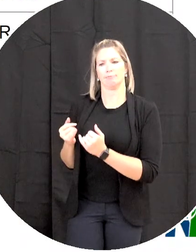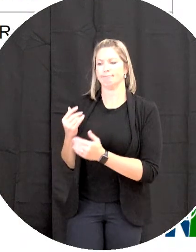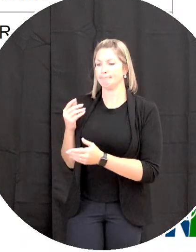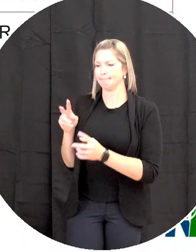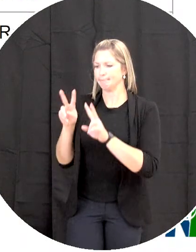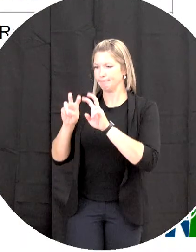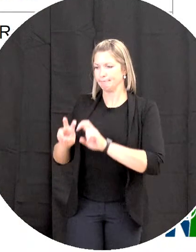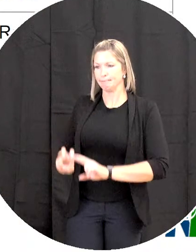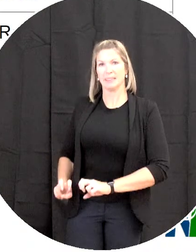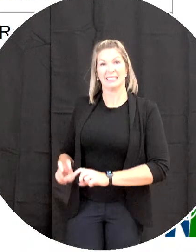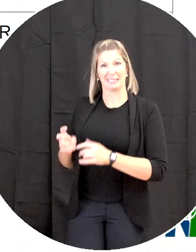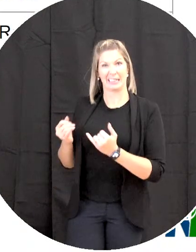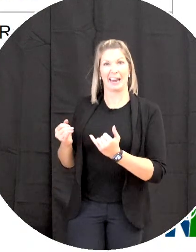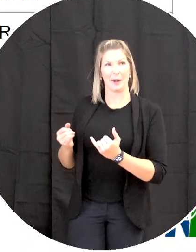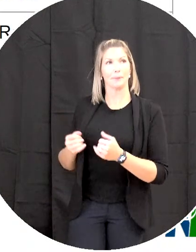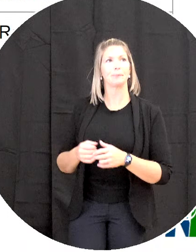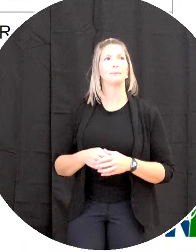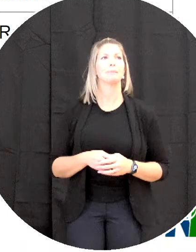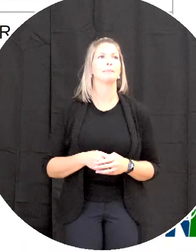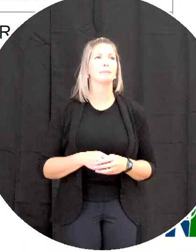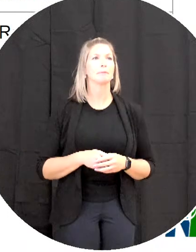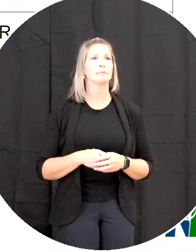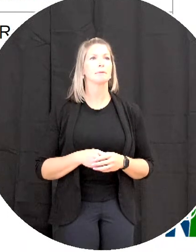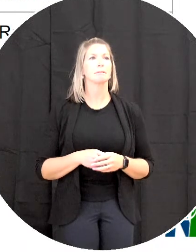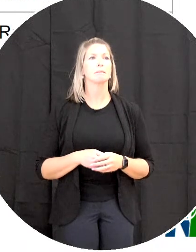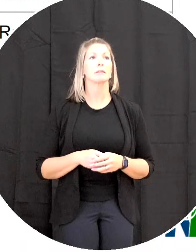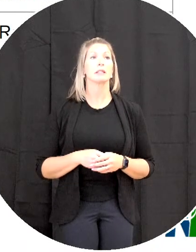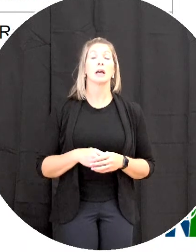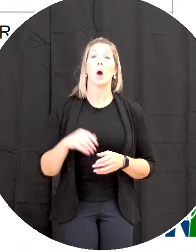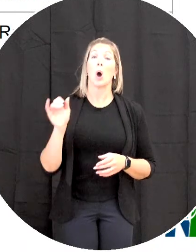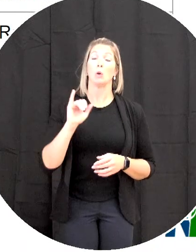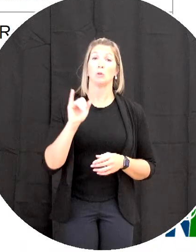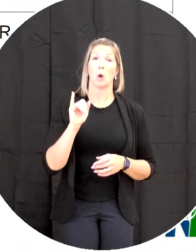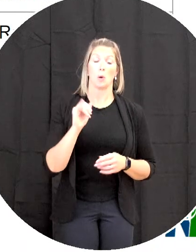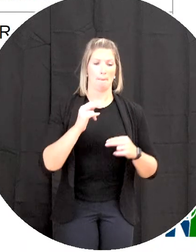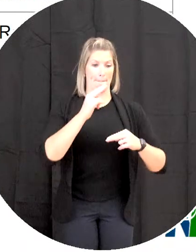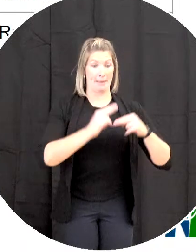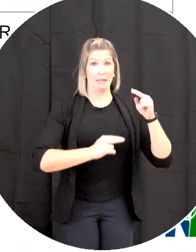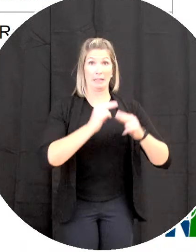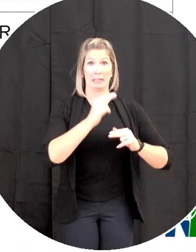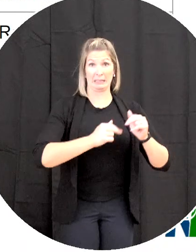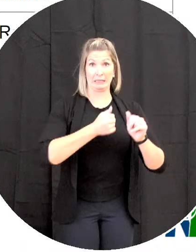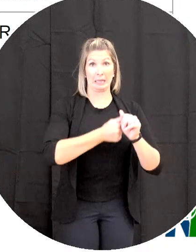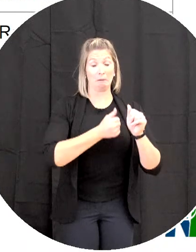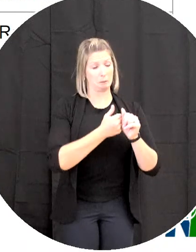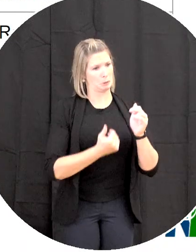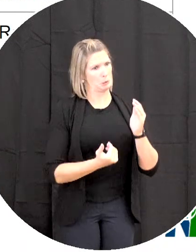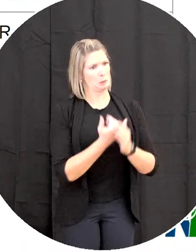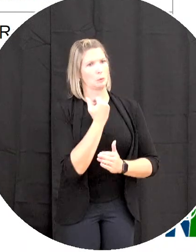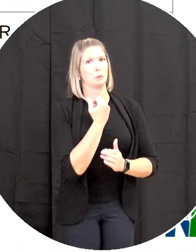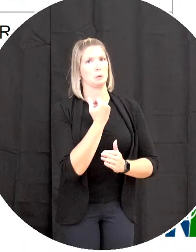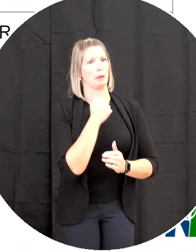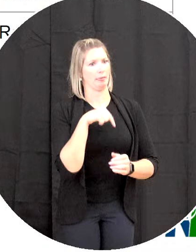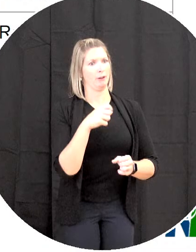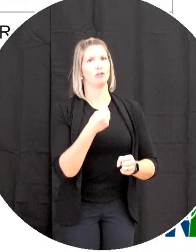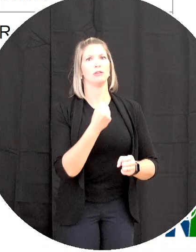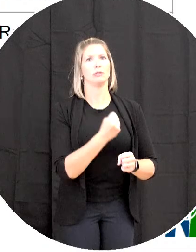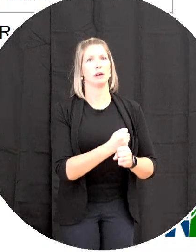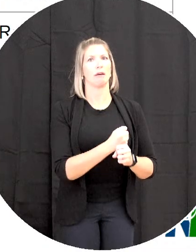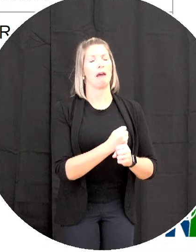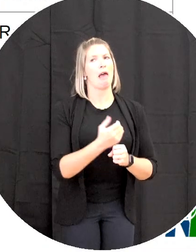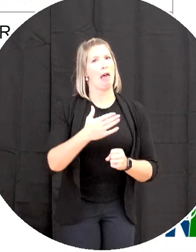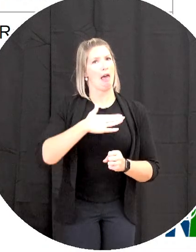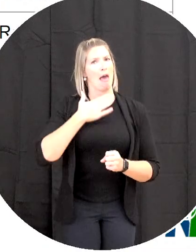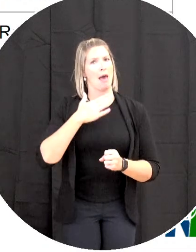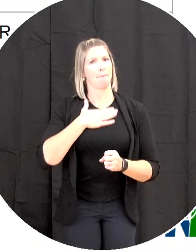In terms of infrastructure, quite a bit of infrastructure. We're very pleased that the government has assisted us